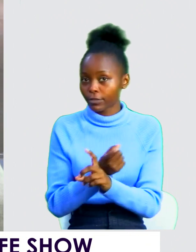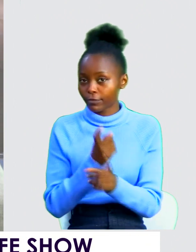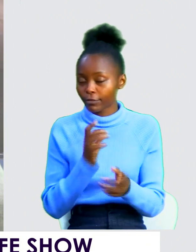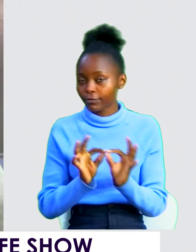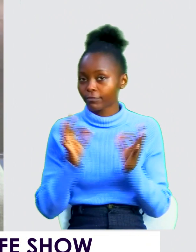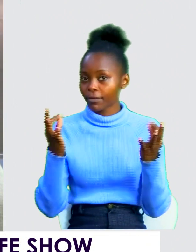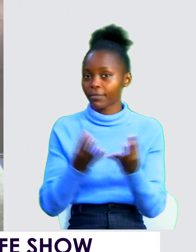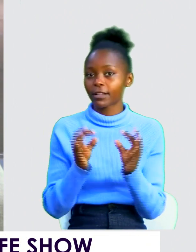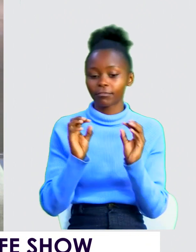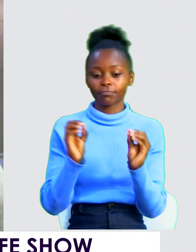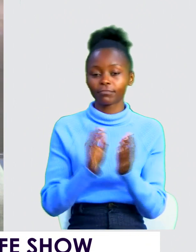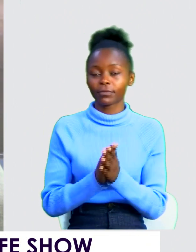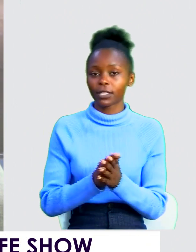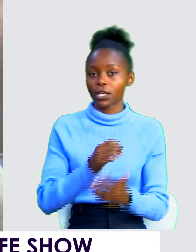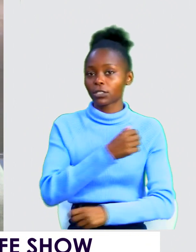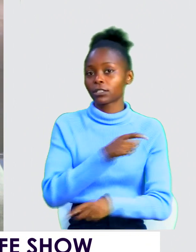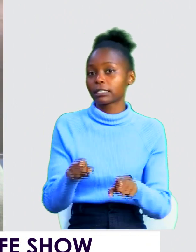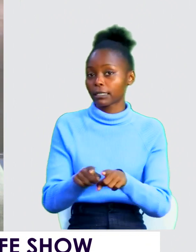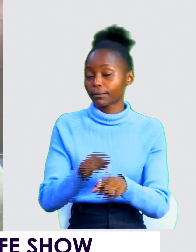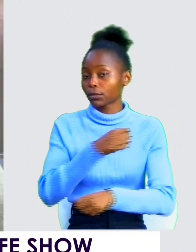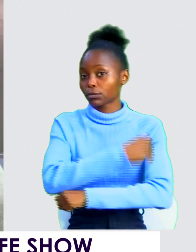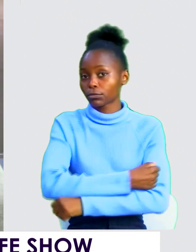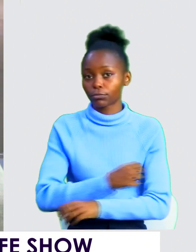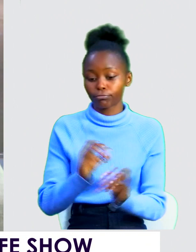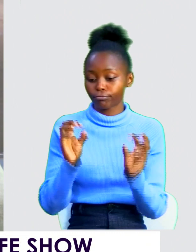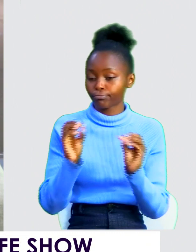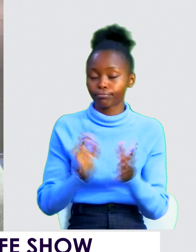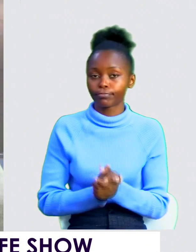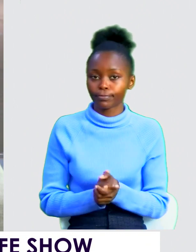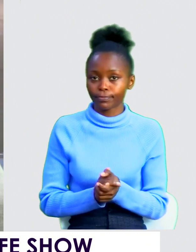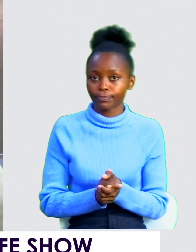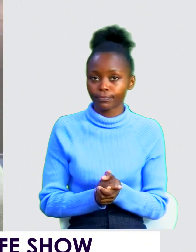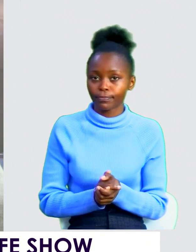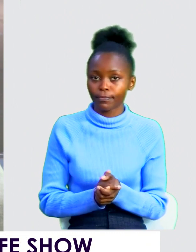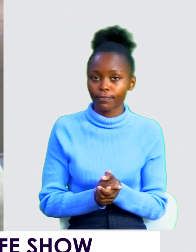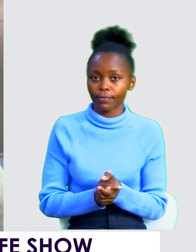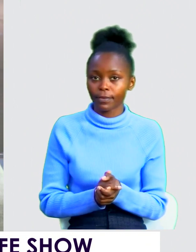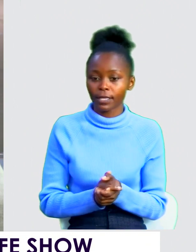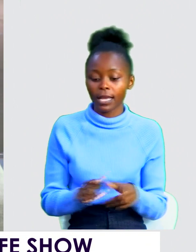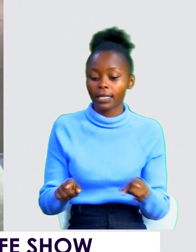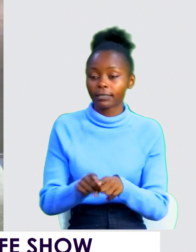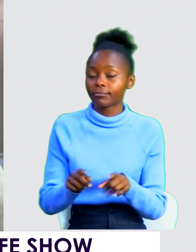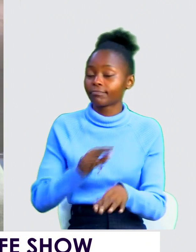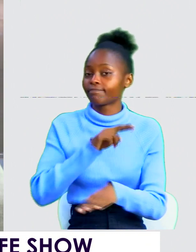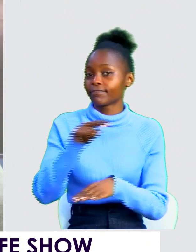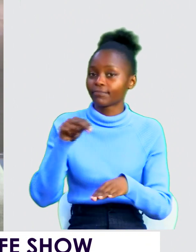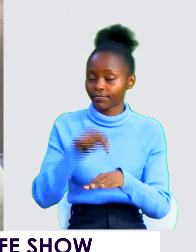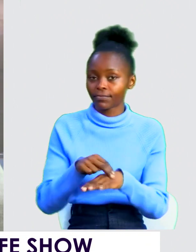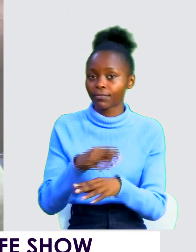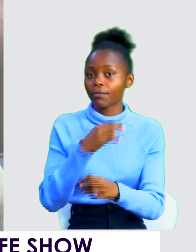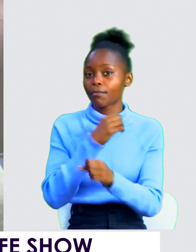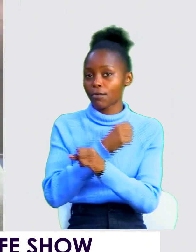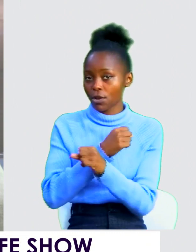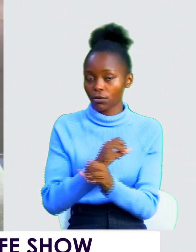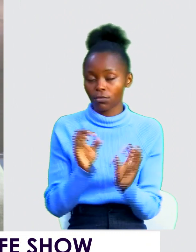no protection of a school, no protection of any institution, no protection of the nation. They are sailing into the